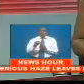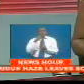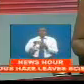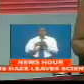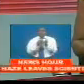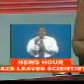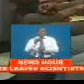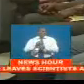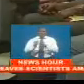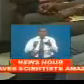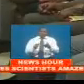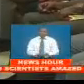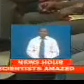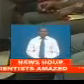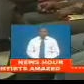the project.